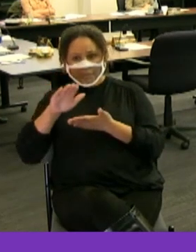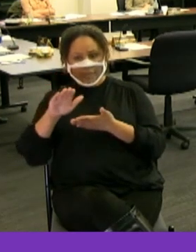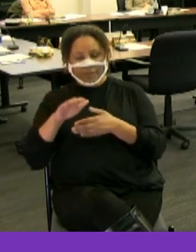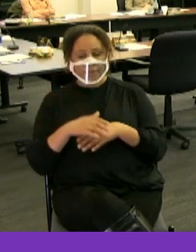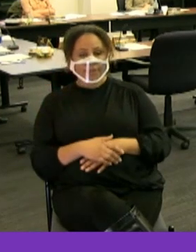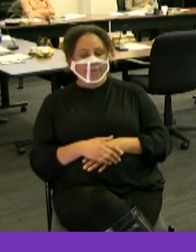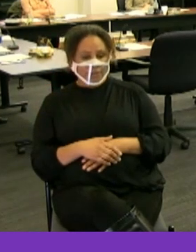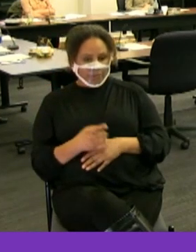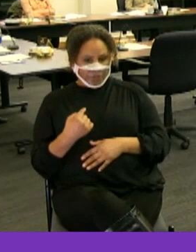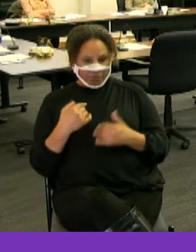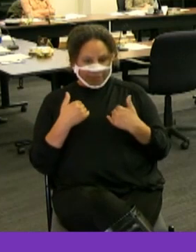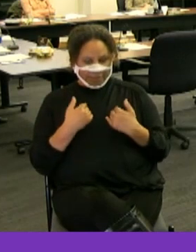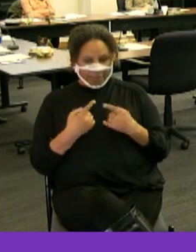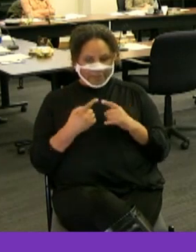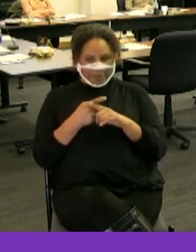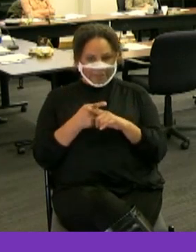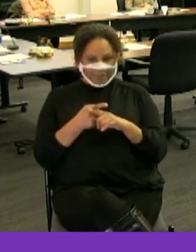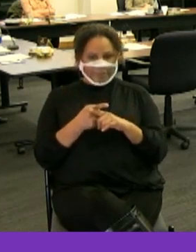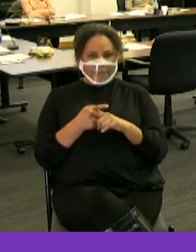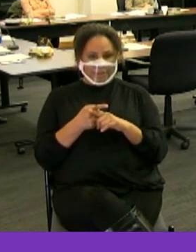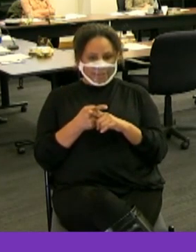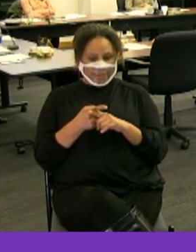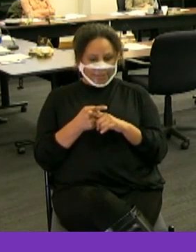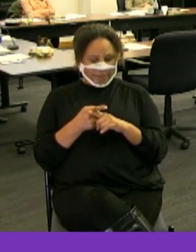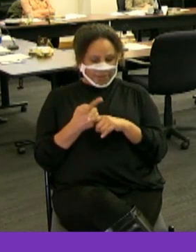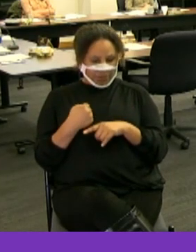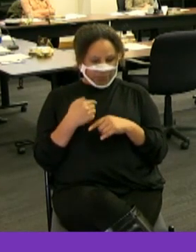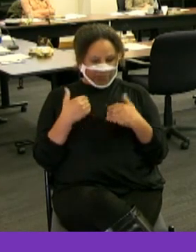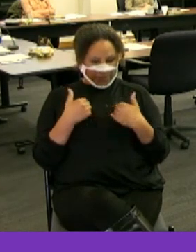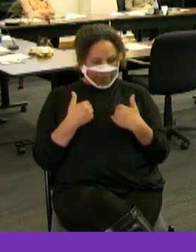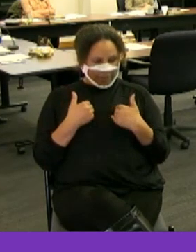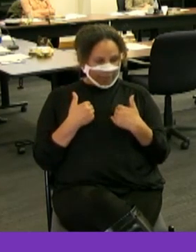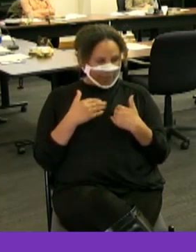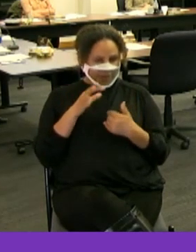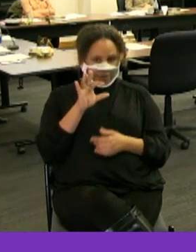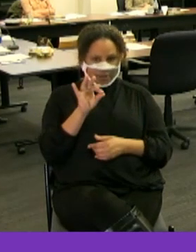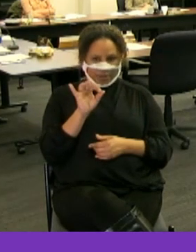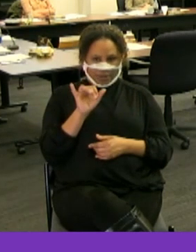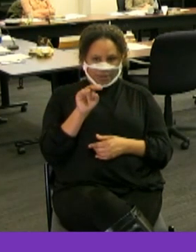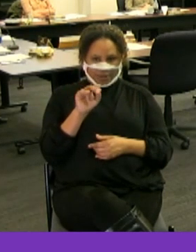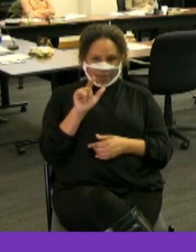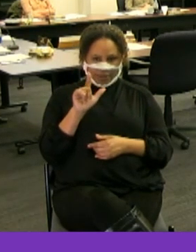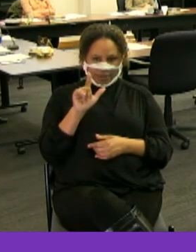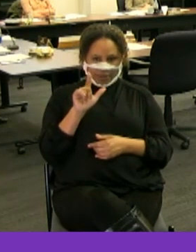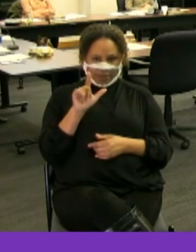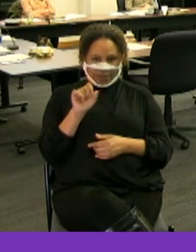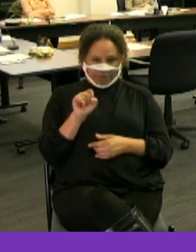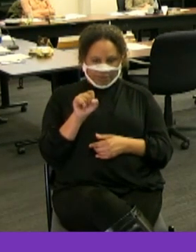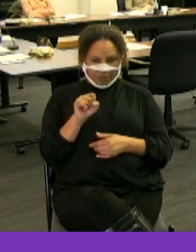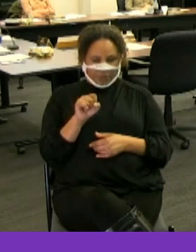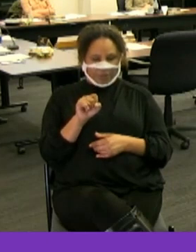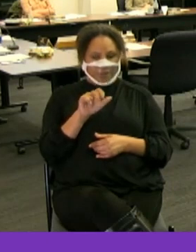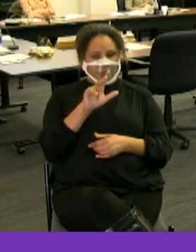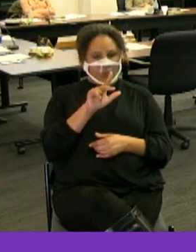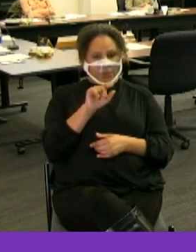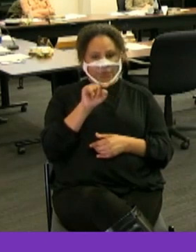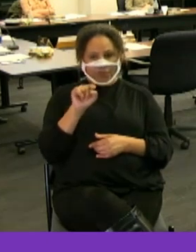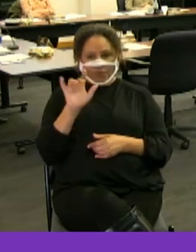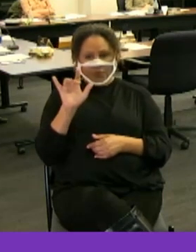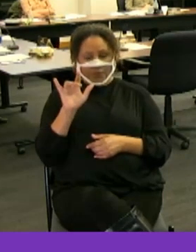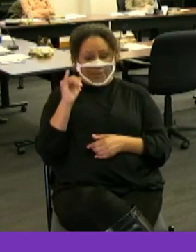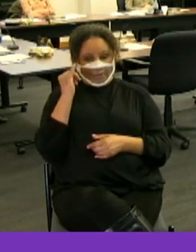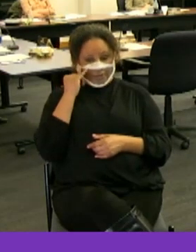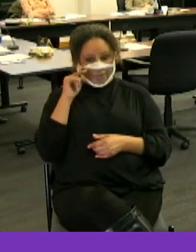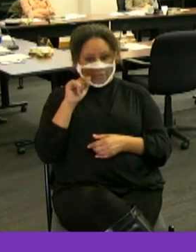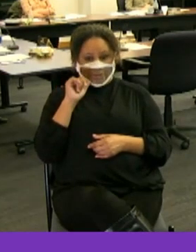just a conflict of interest. We have the finalists on the 23rd and the 25th. Just thought I'd throw that out there in case anybody wasn't